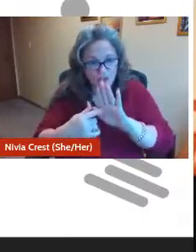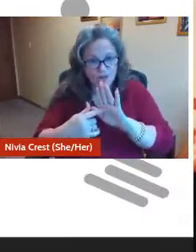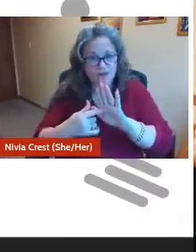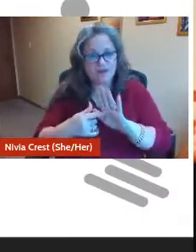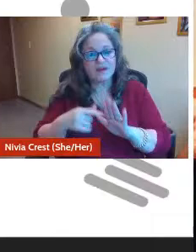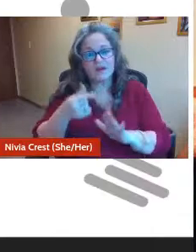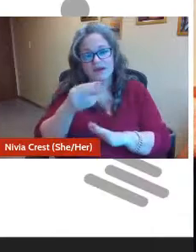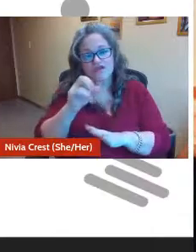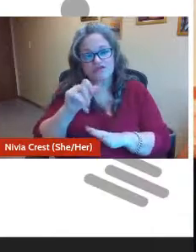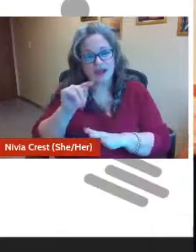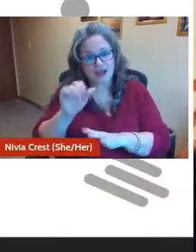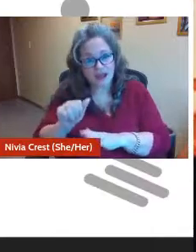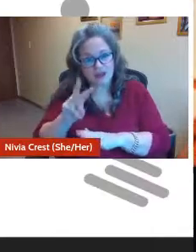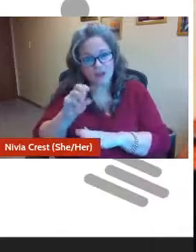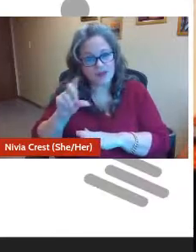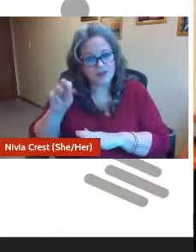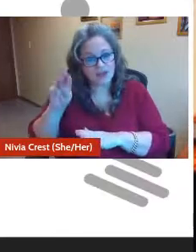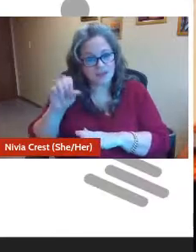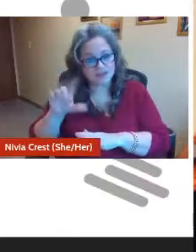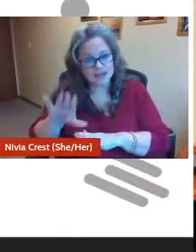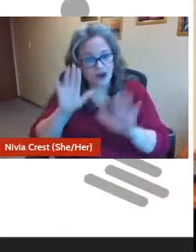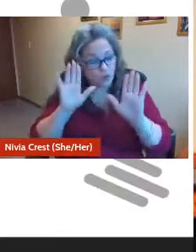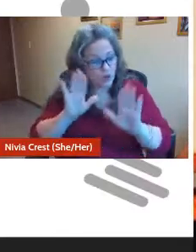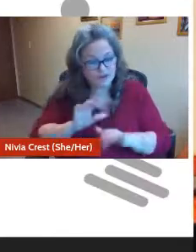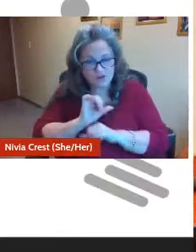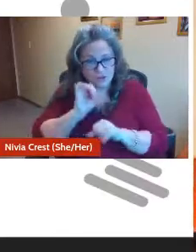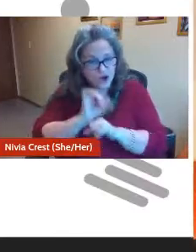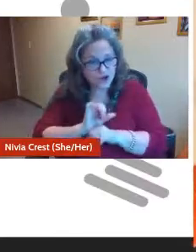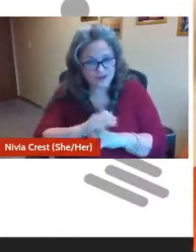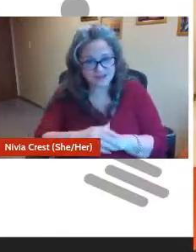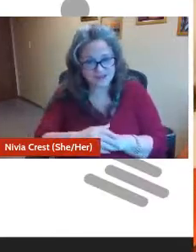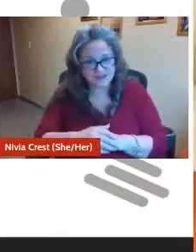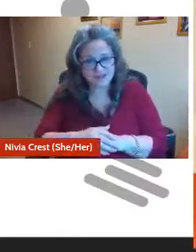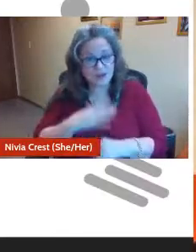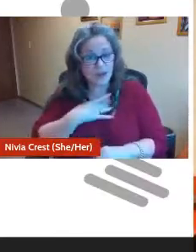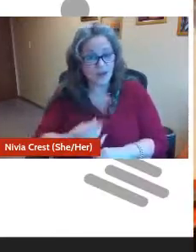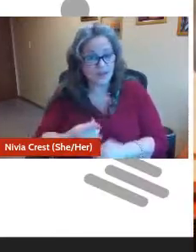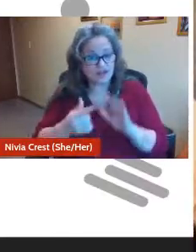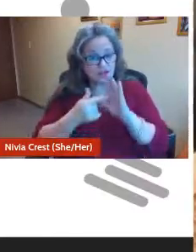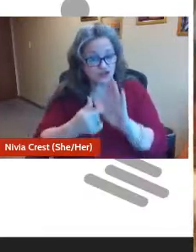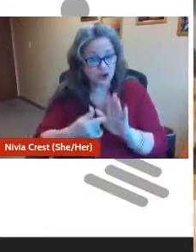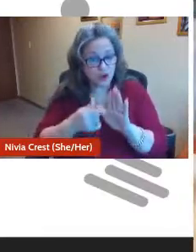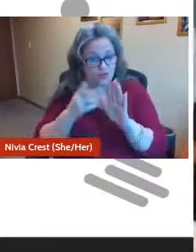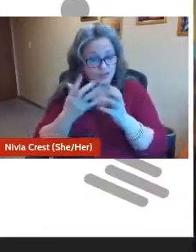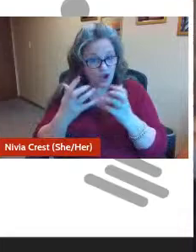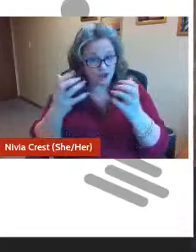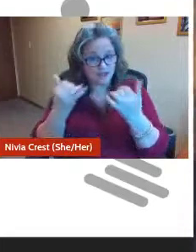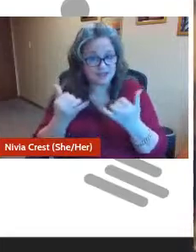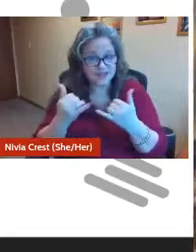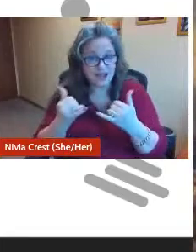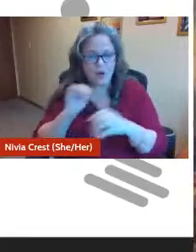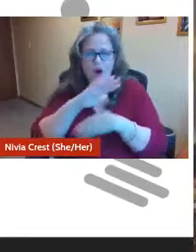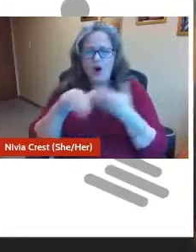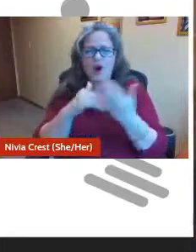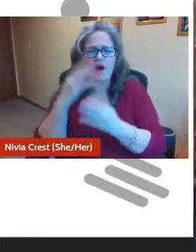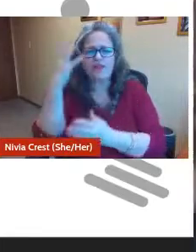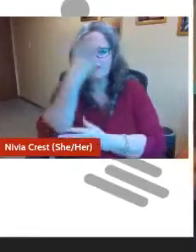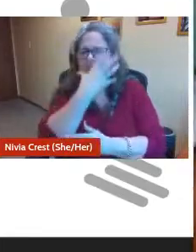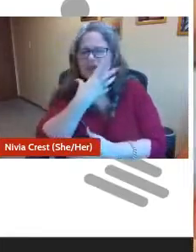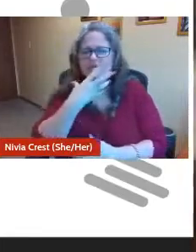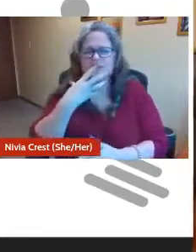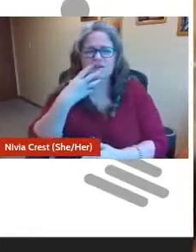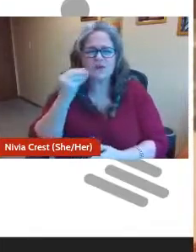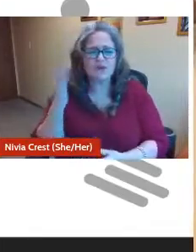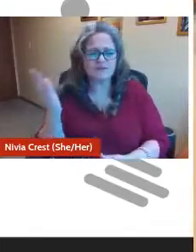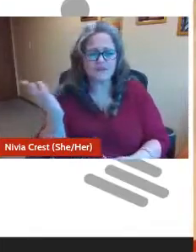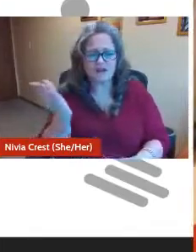Greta Williams and her wonderful works. What I would like to show our audience here is all of the beautiful pieces that